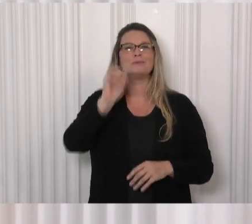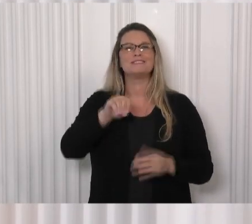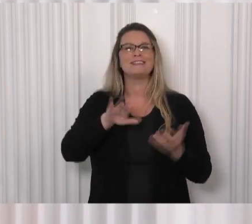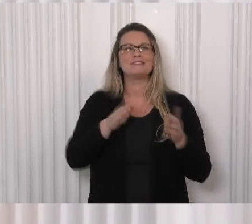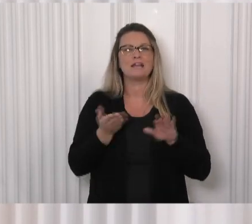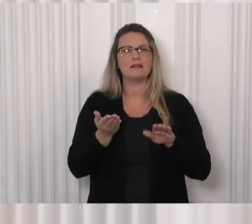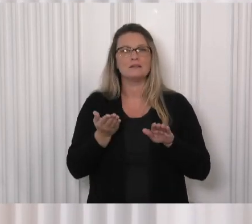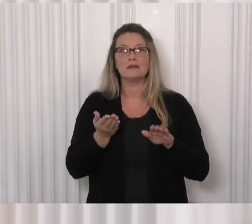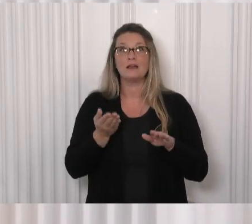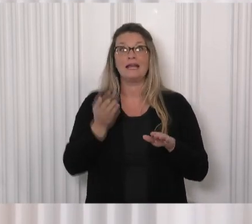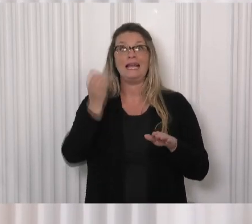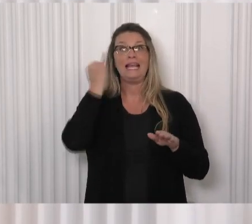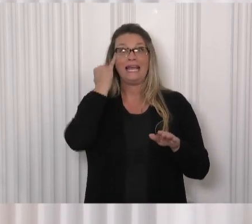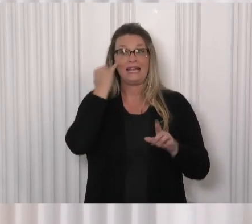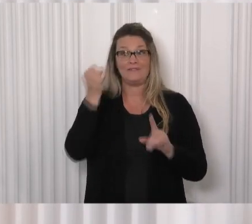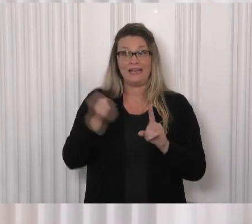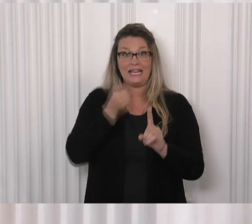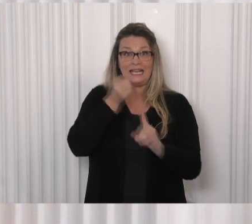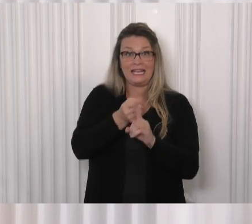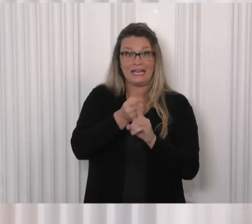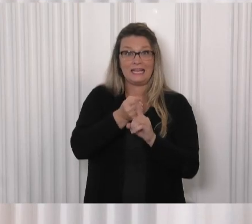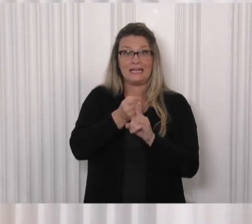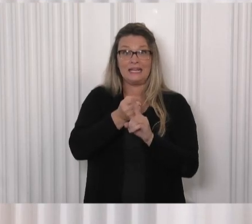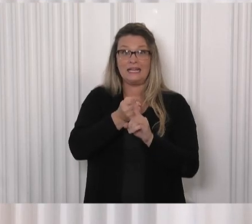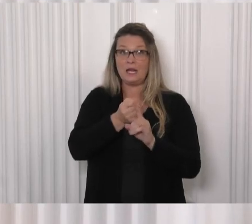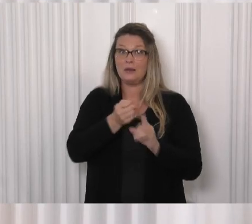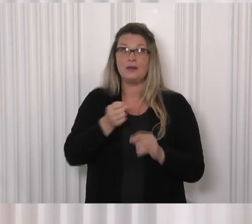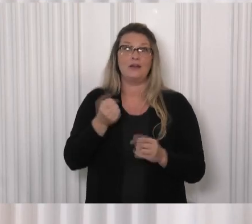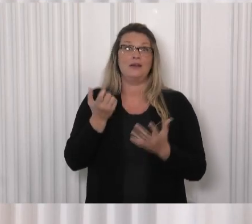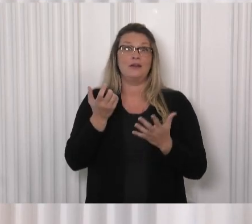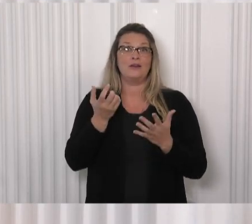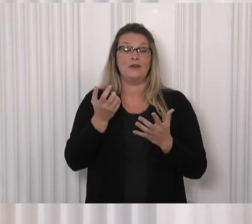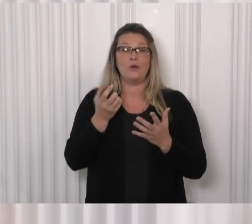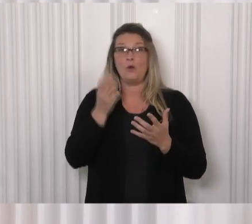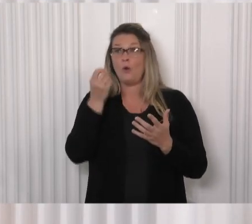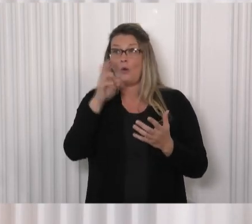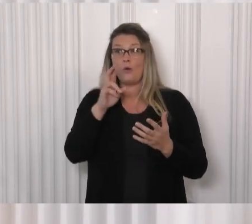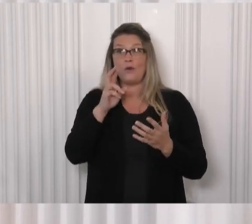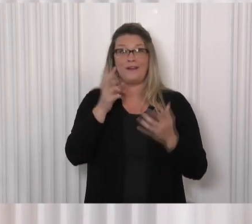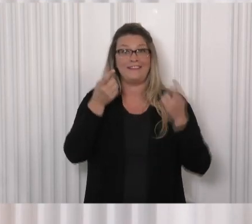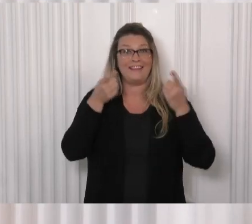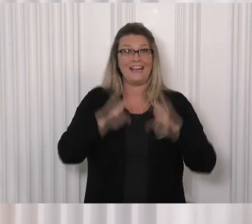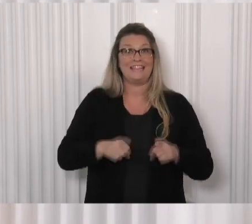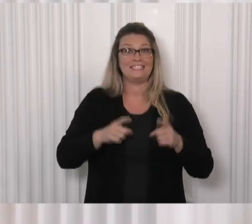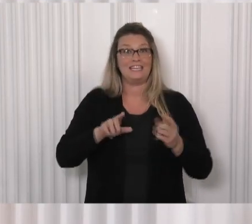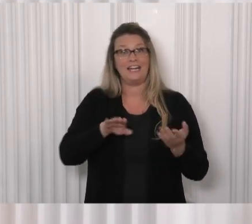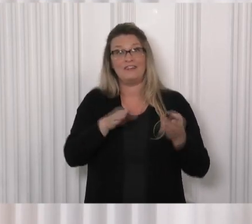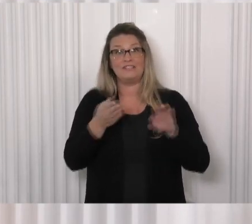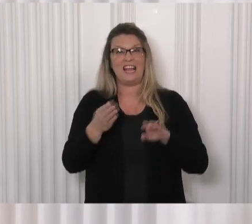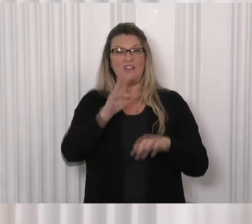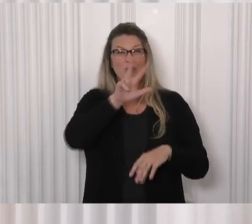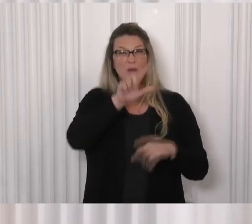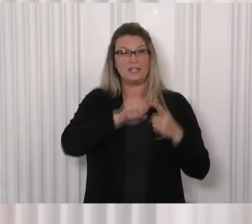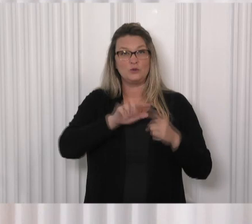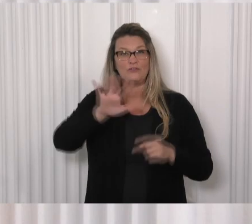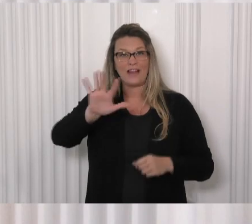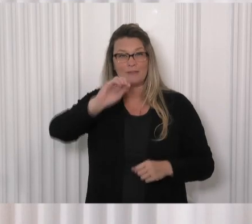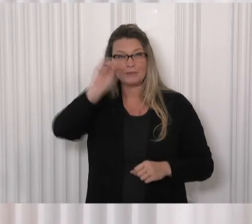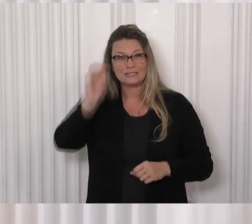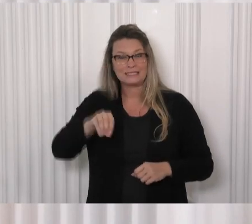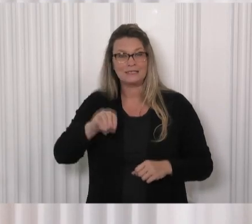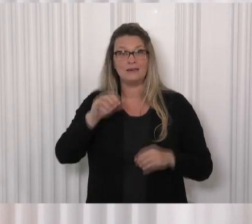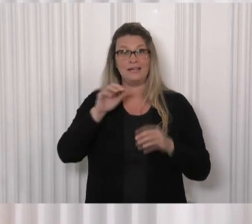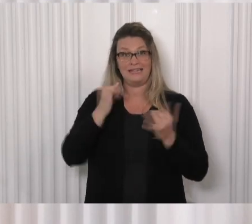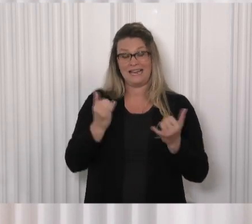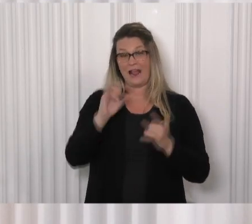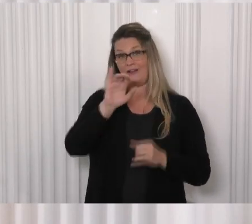If this surge happens, then the rate of, or the incidence of death is 3 to 5%. And Italy, which